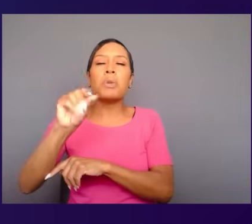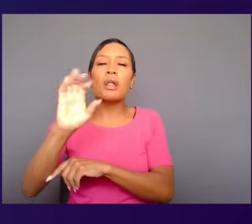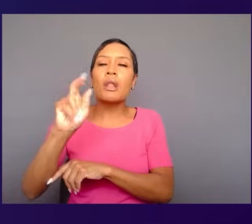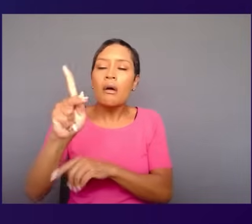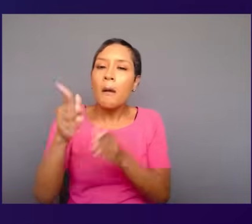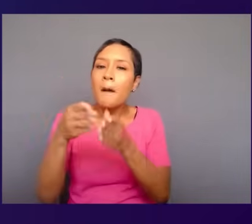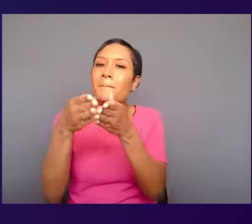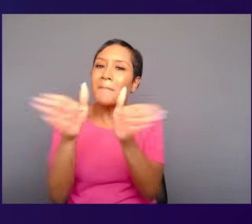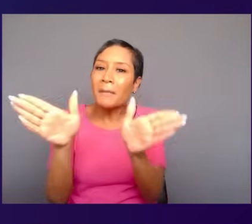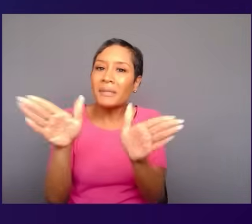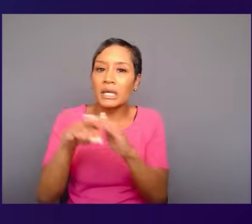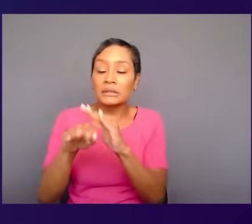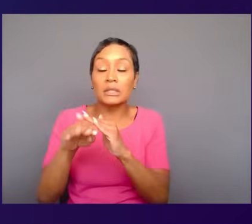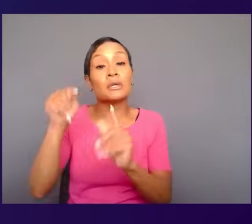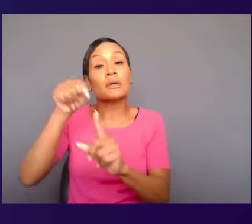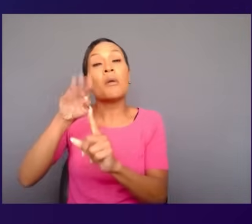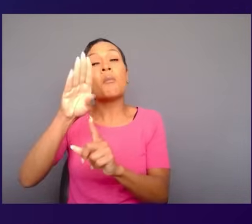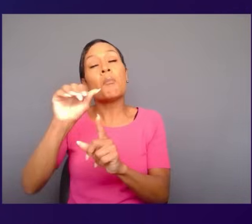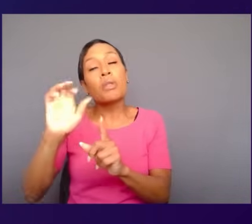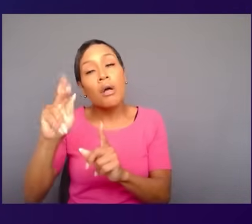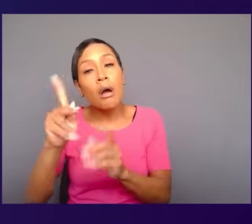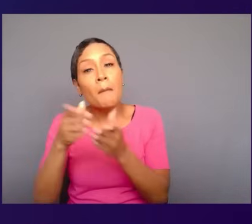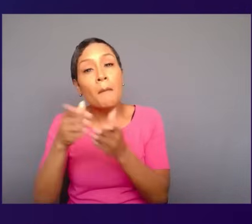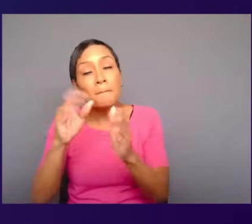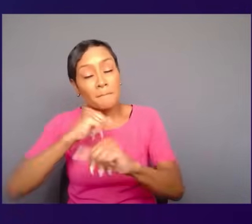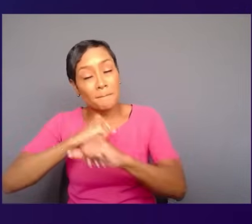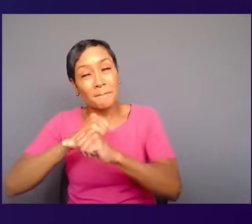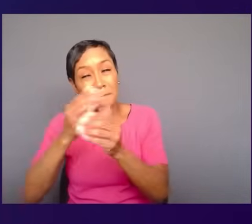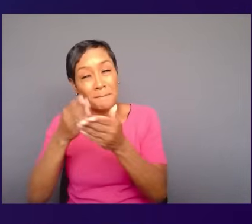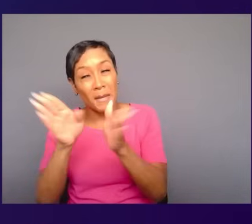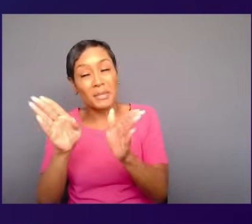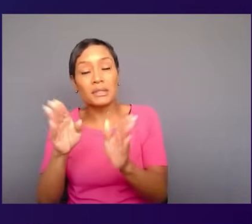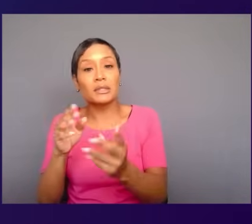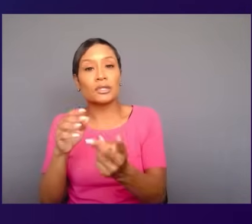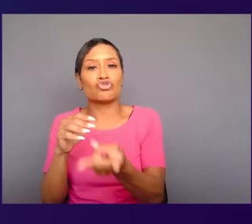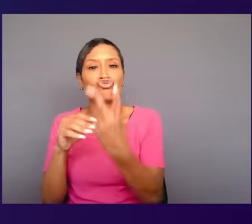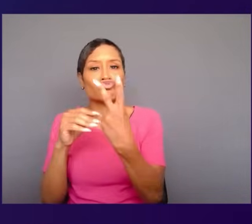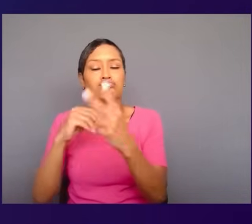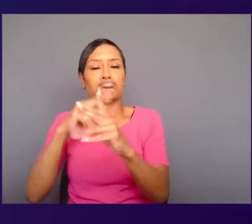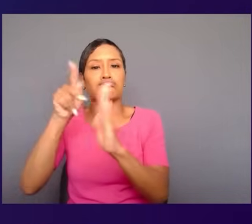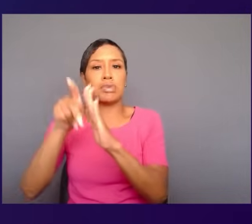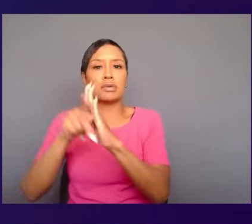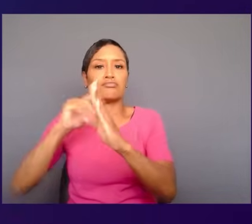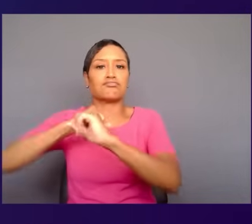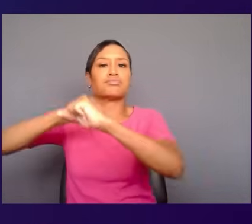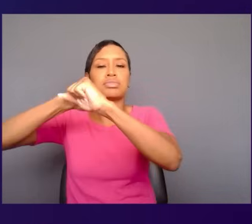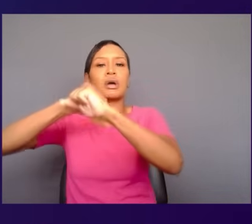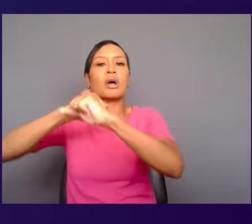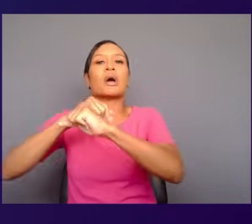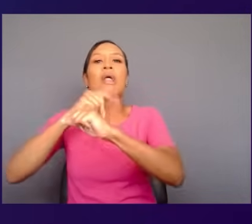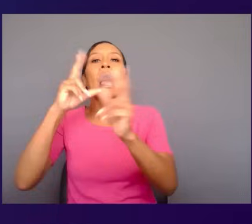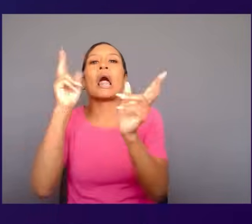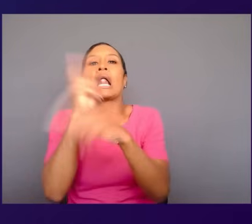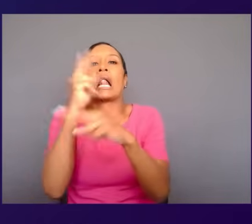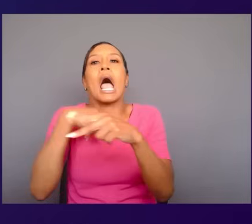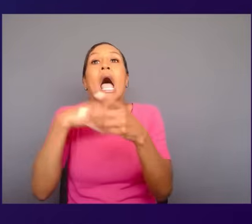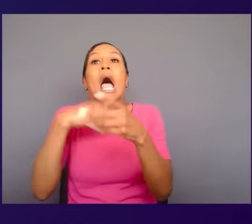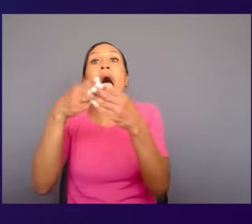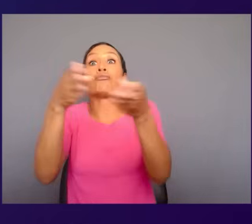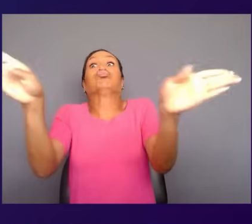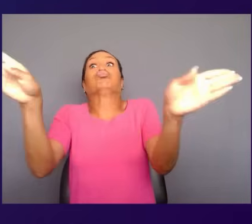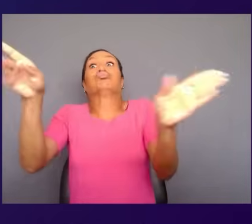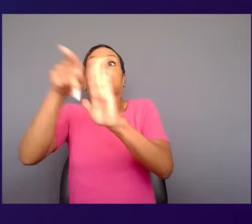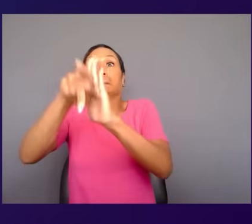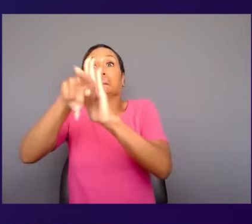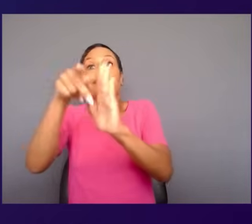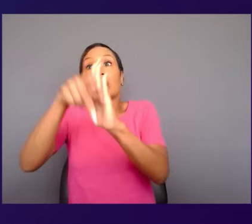feature that protects you from too broad a policy so that you don't inadvertently grant more access than you intended. It prevents